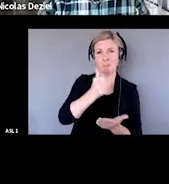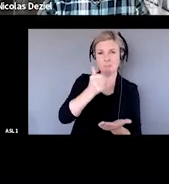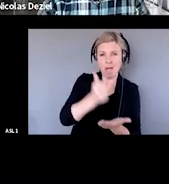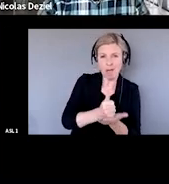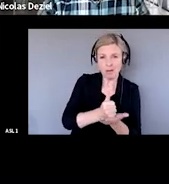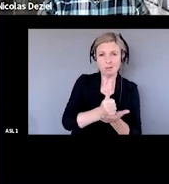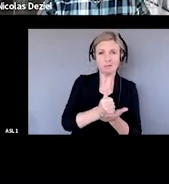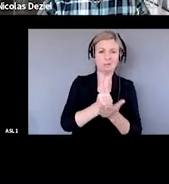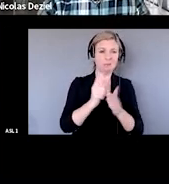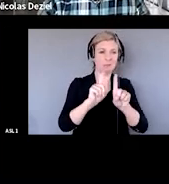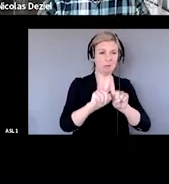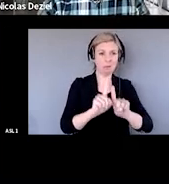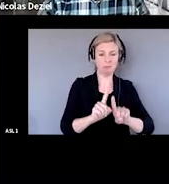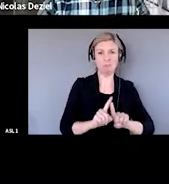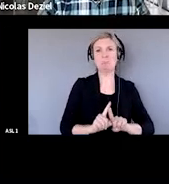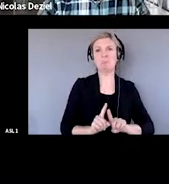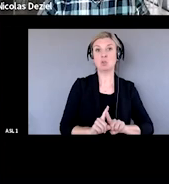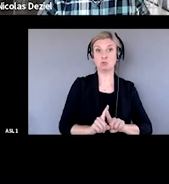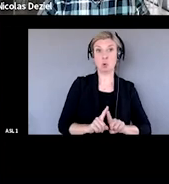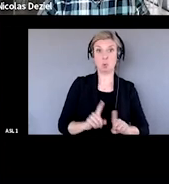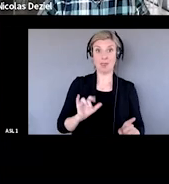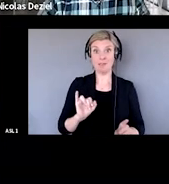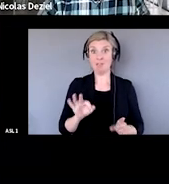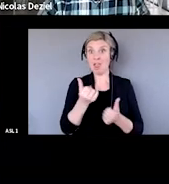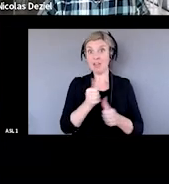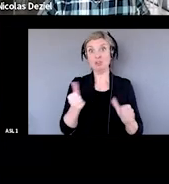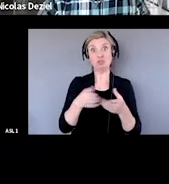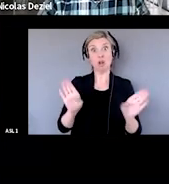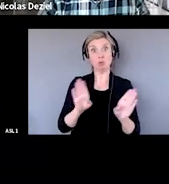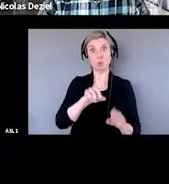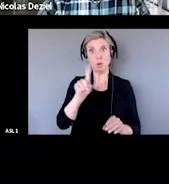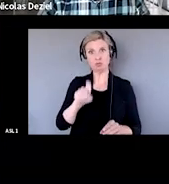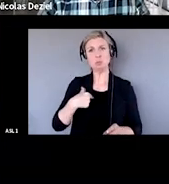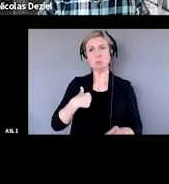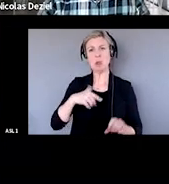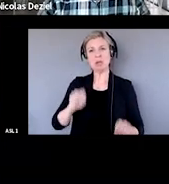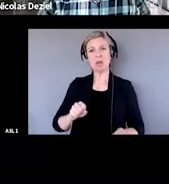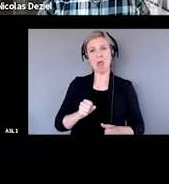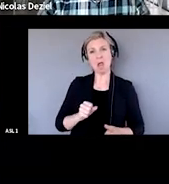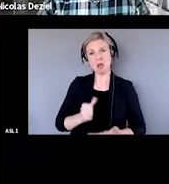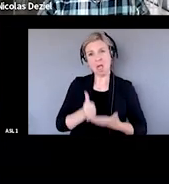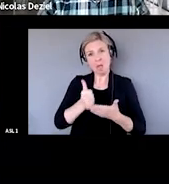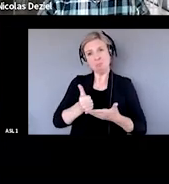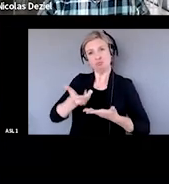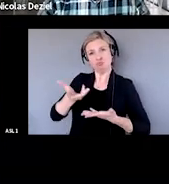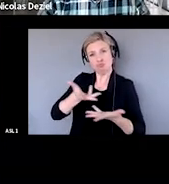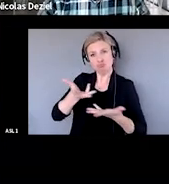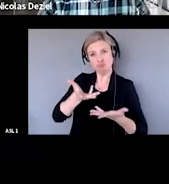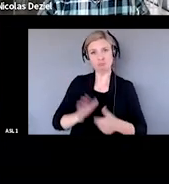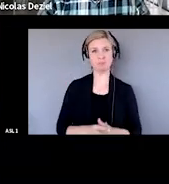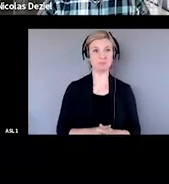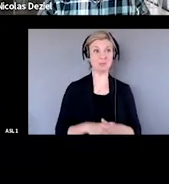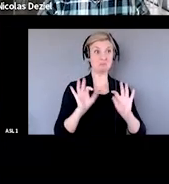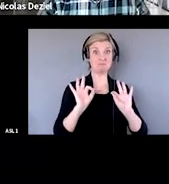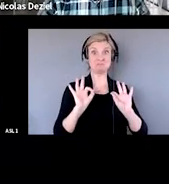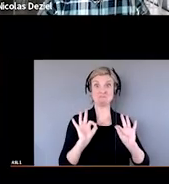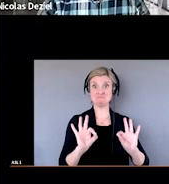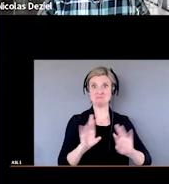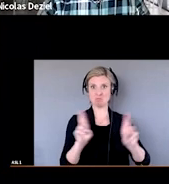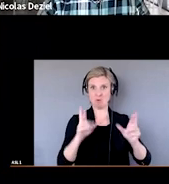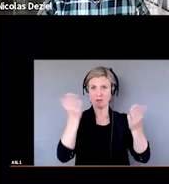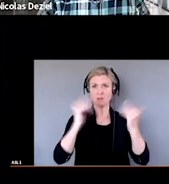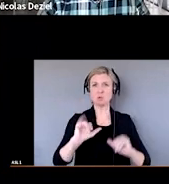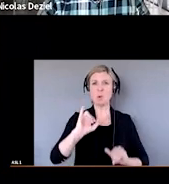position to help you with that. So let's begin. Let's do a quick overview of what IP actually is.